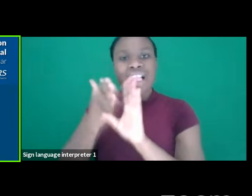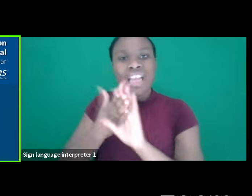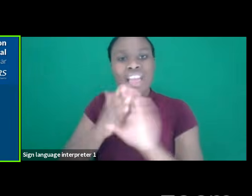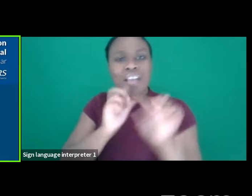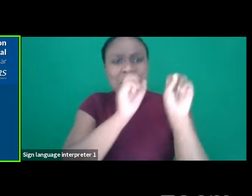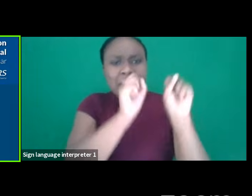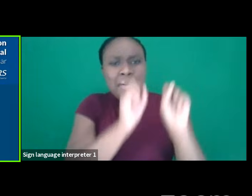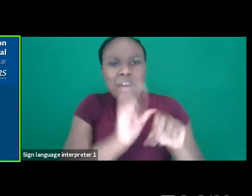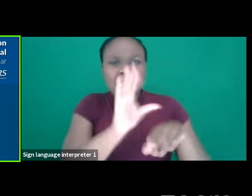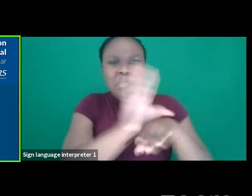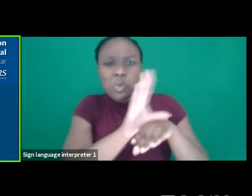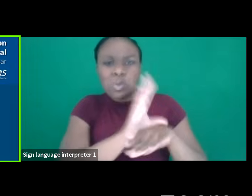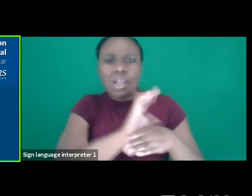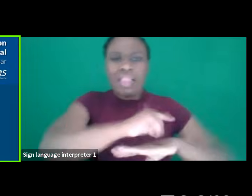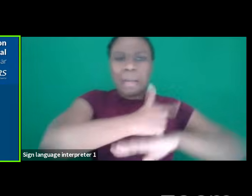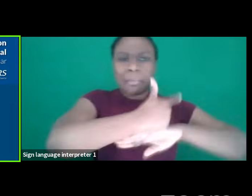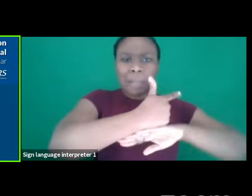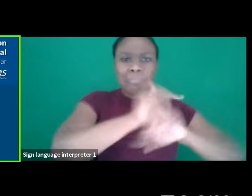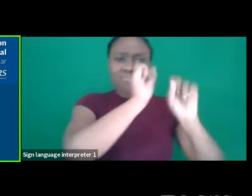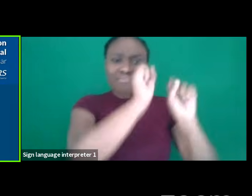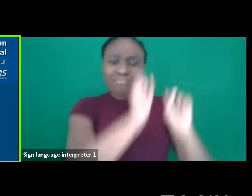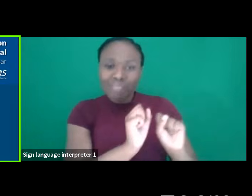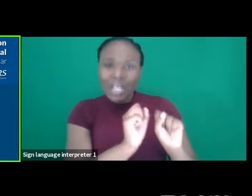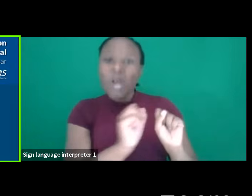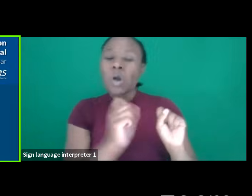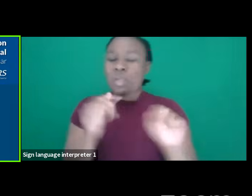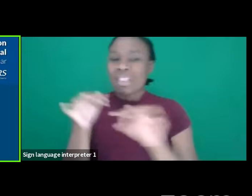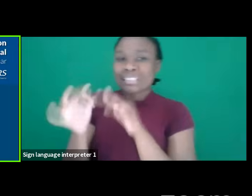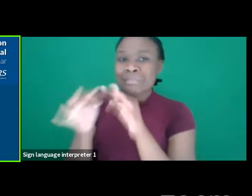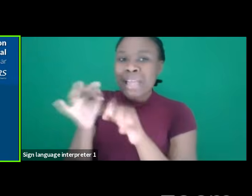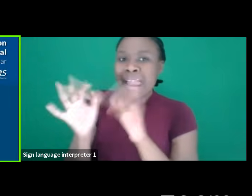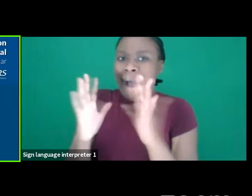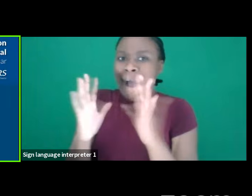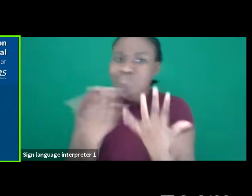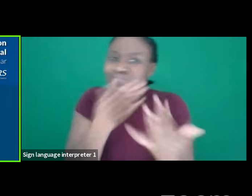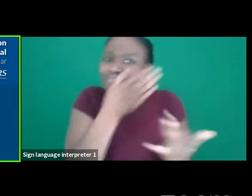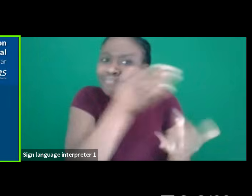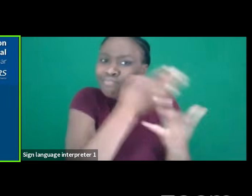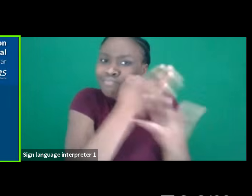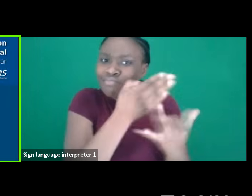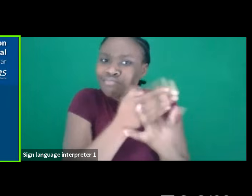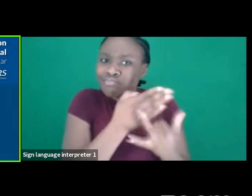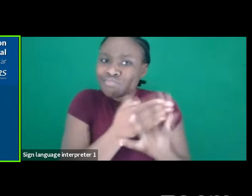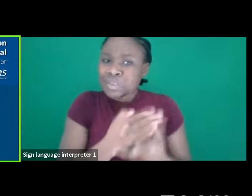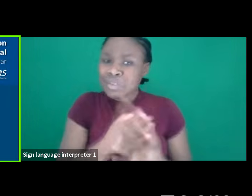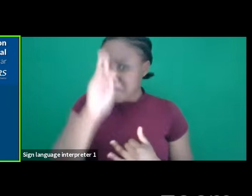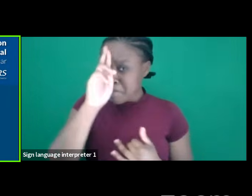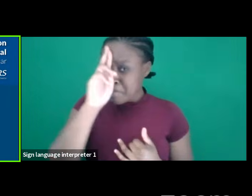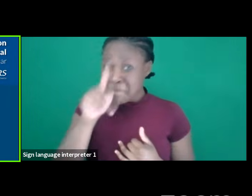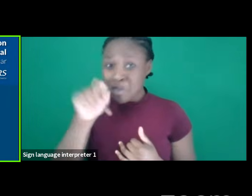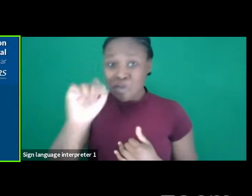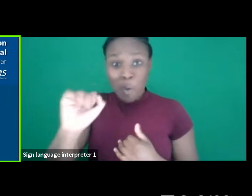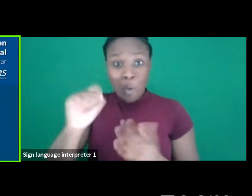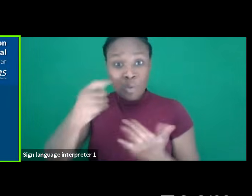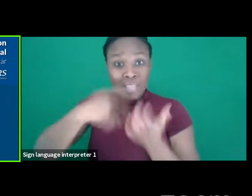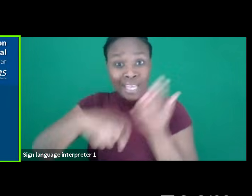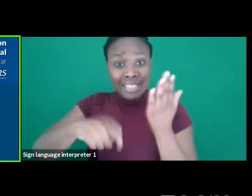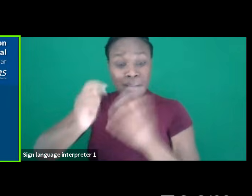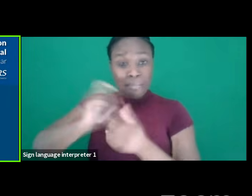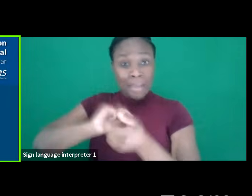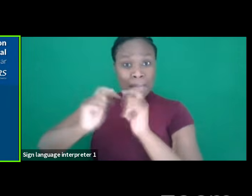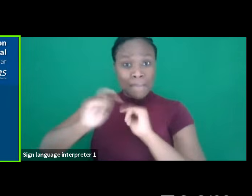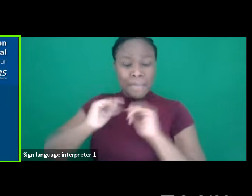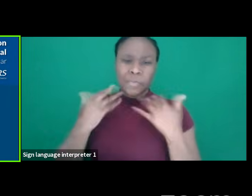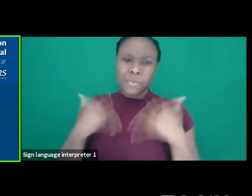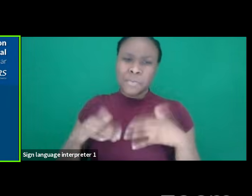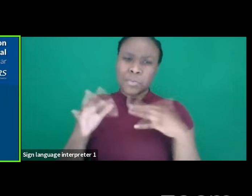have in place for you, and because indeed, your tax matters. Allow me for a